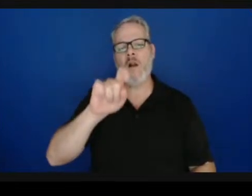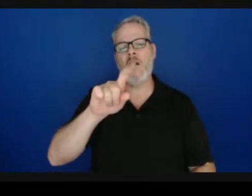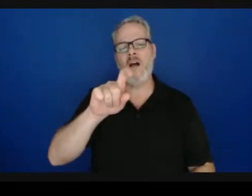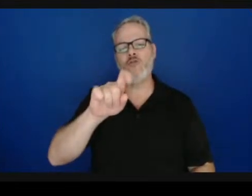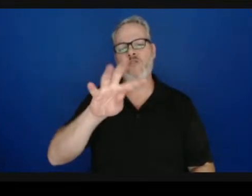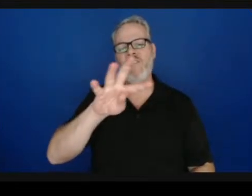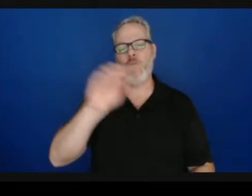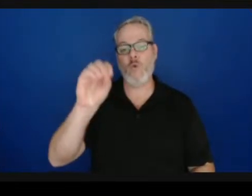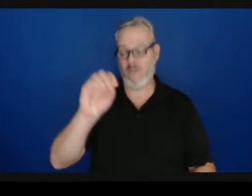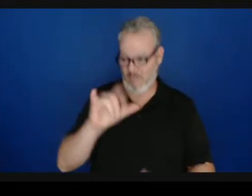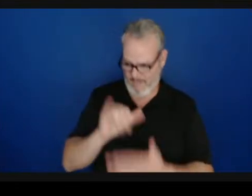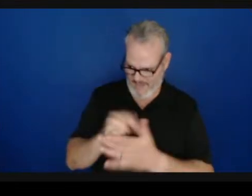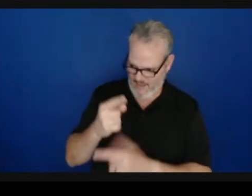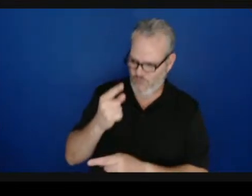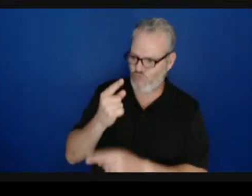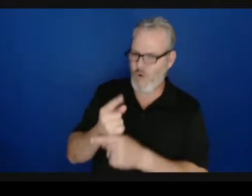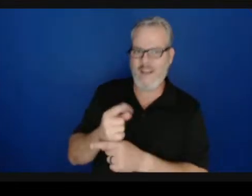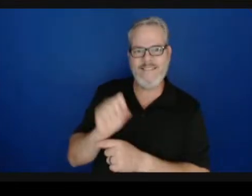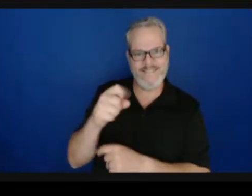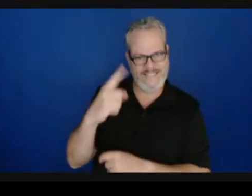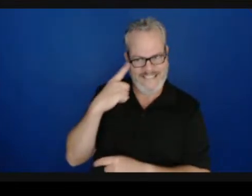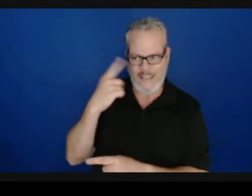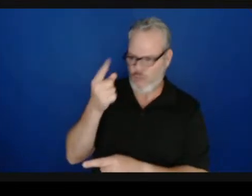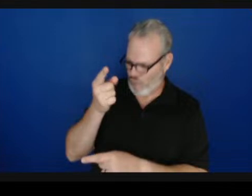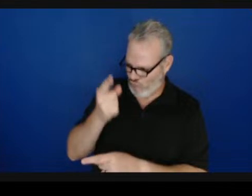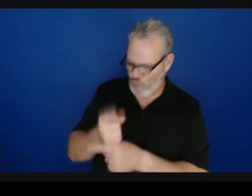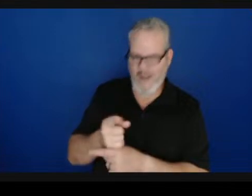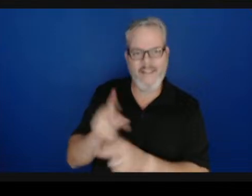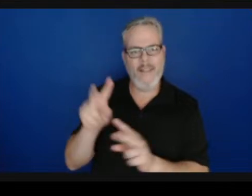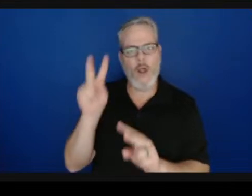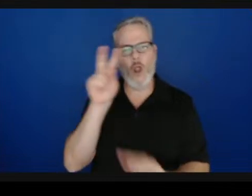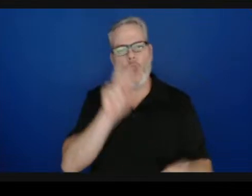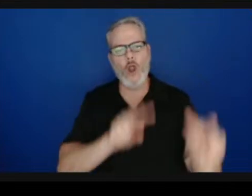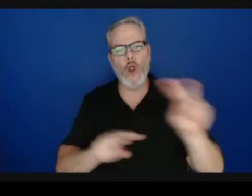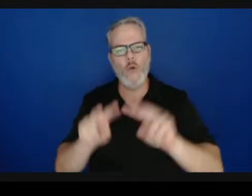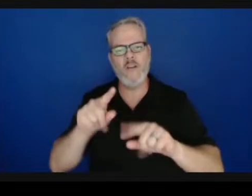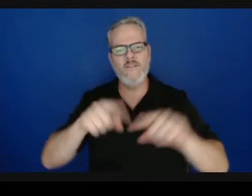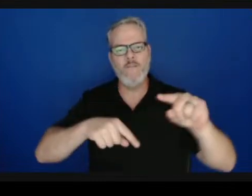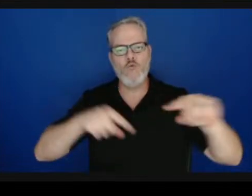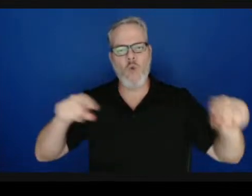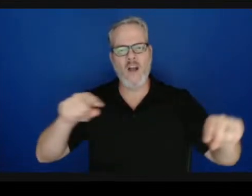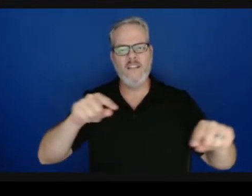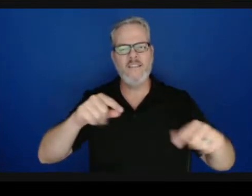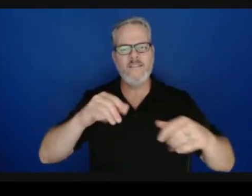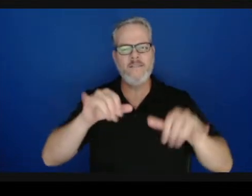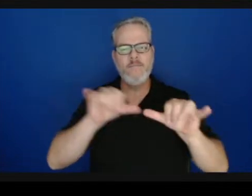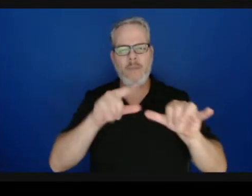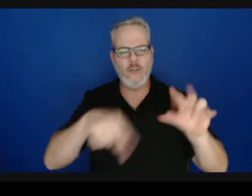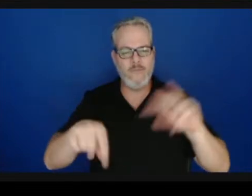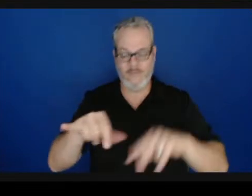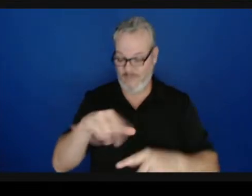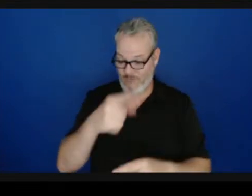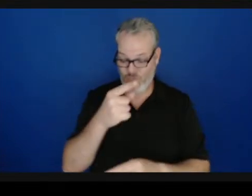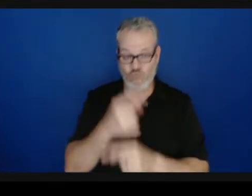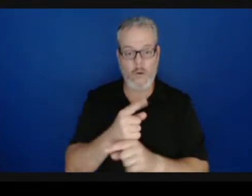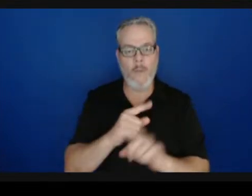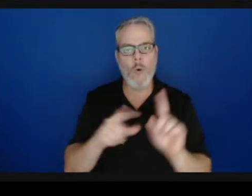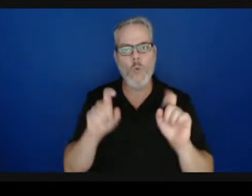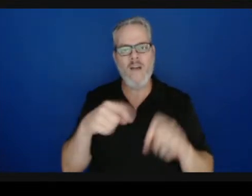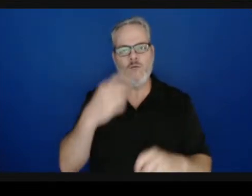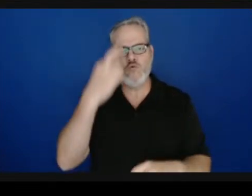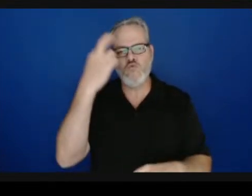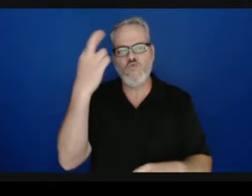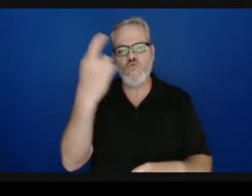sound That sounds about right. That sounds about right. They were looking at a topo map. Yeah. So what you have to realize is on the west